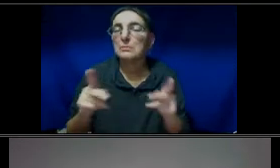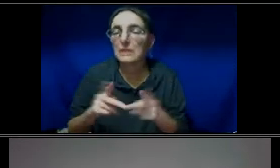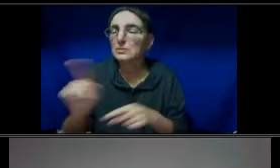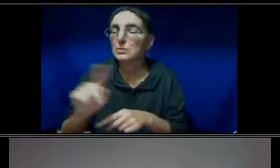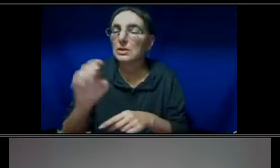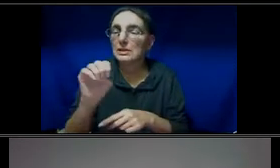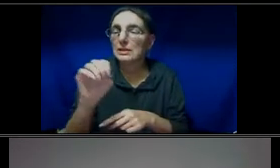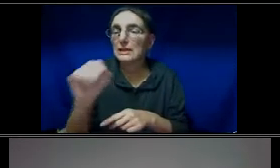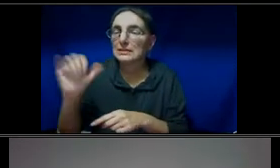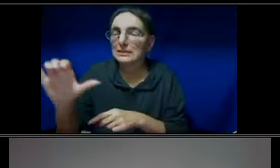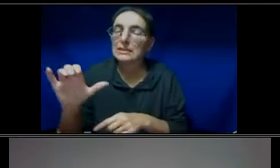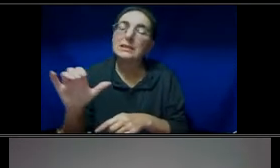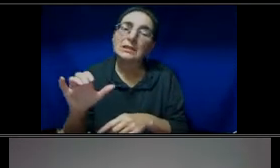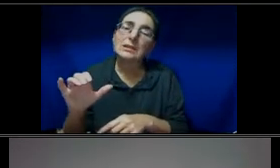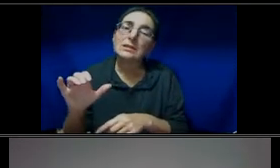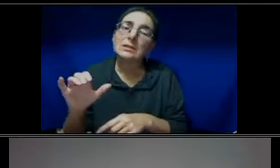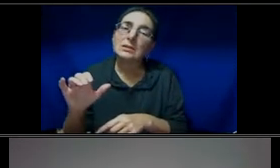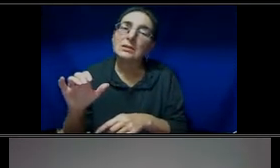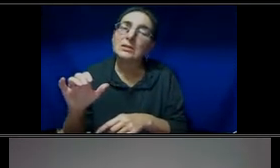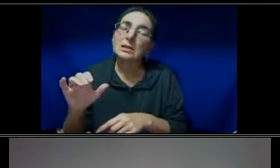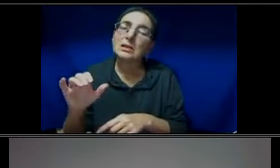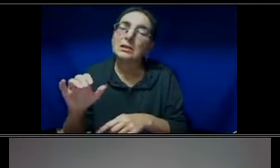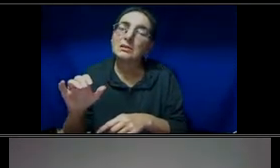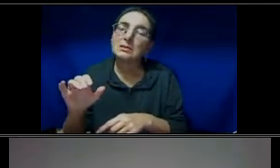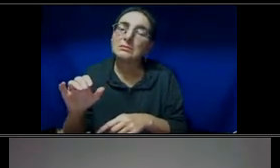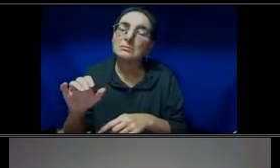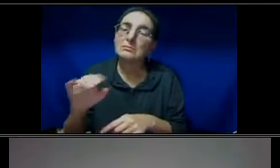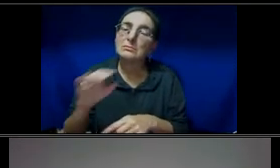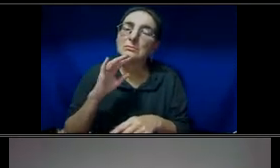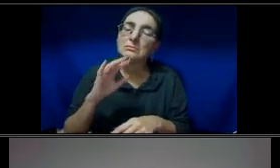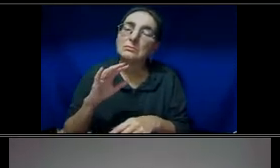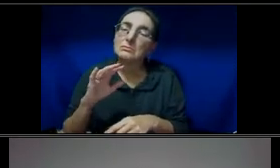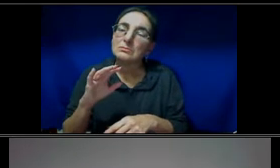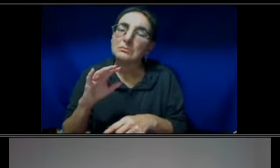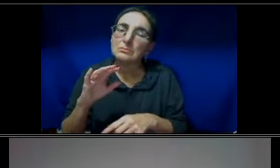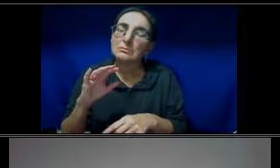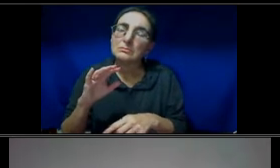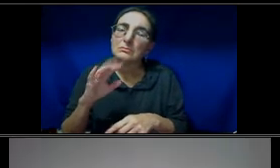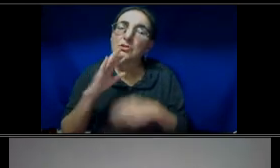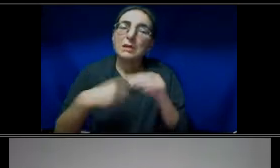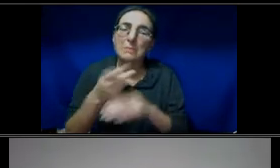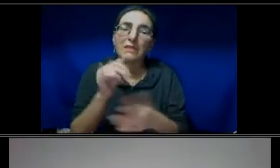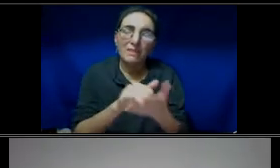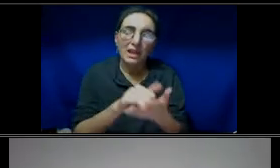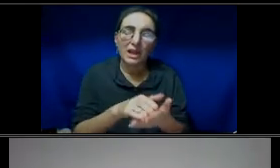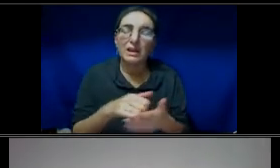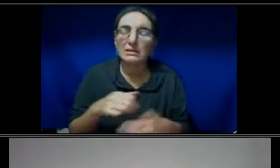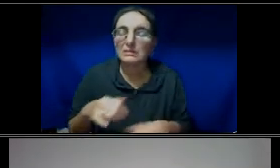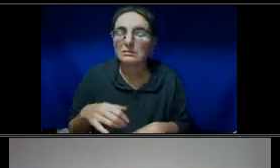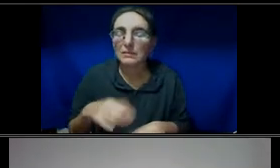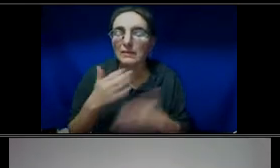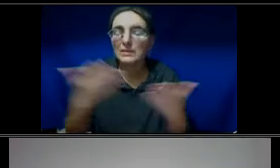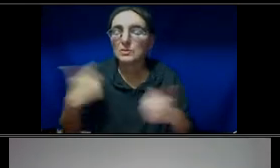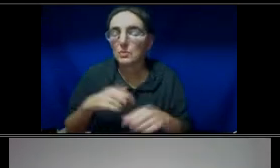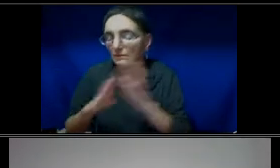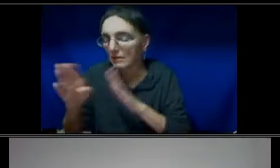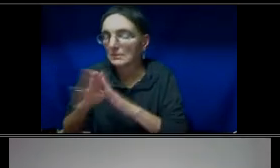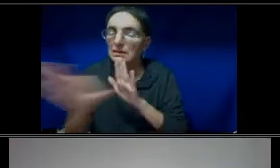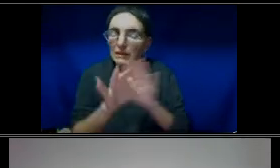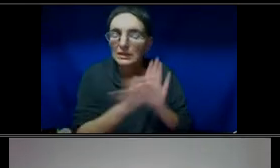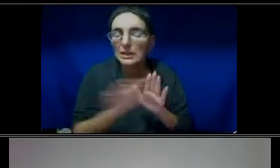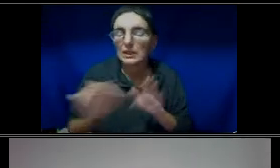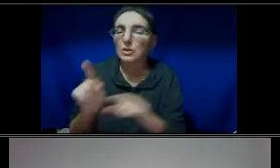help further weigh in on the indicators that we're developing, that we're selecting, and then also in a revise or an